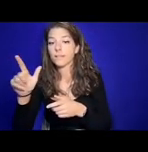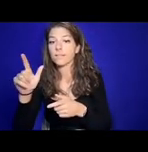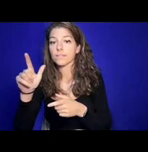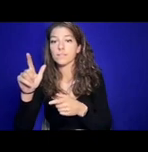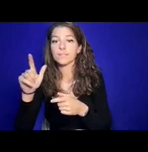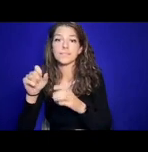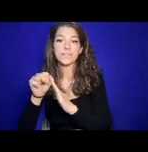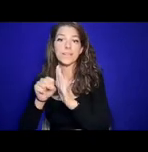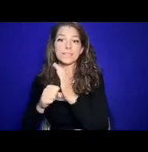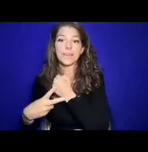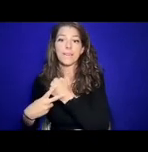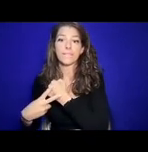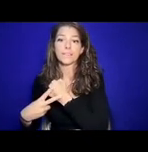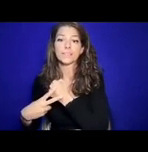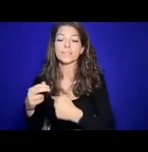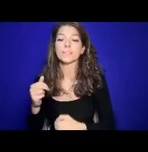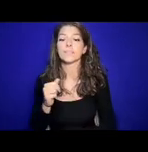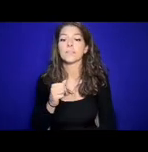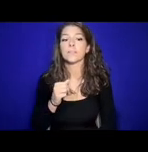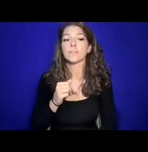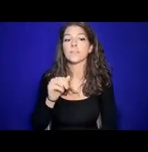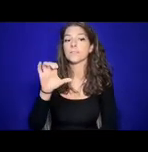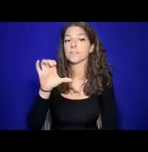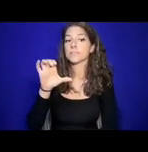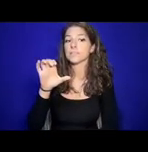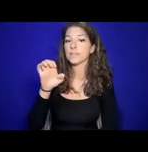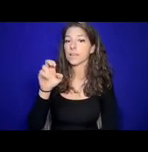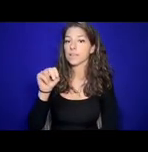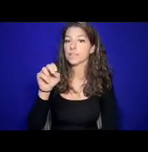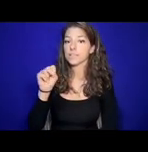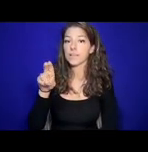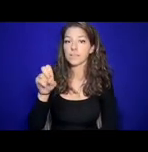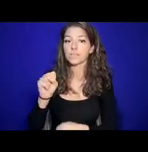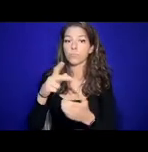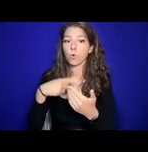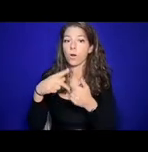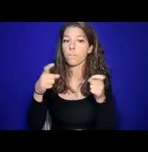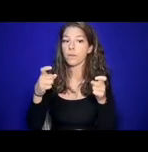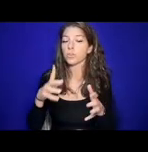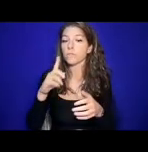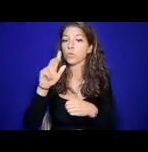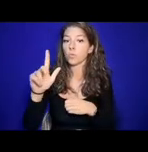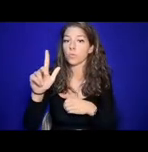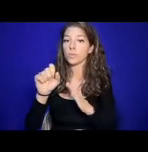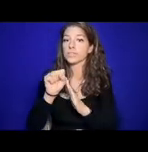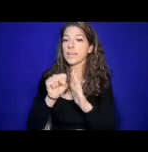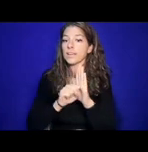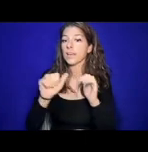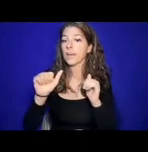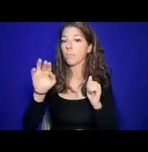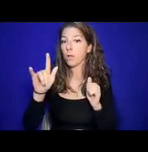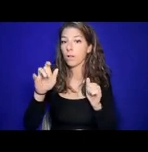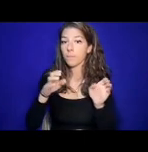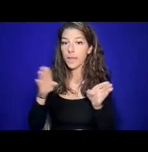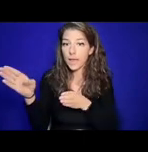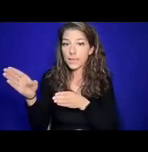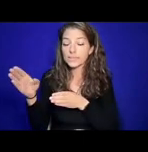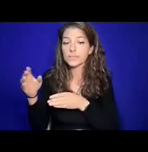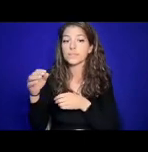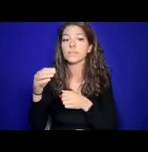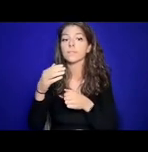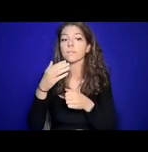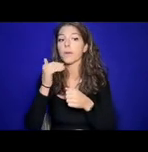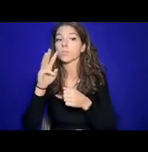State Savings. Ascensus is the program manager for 23 state ABLE plans, and